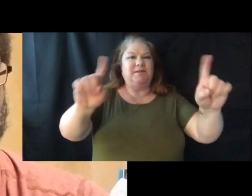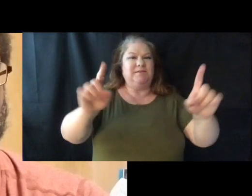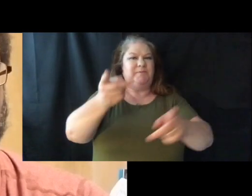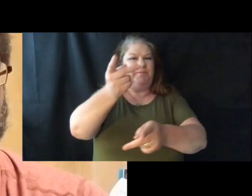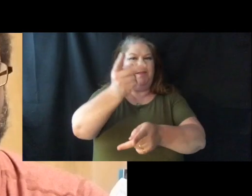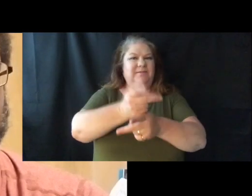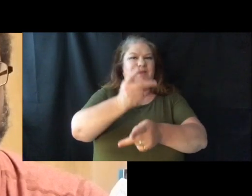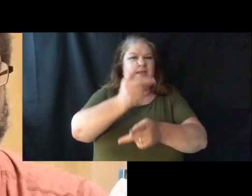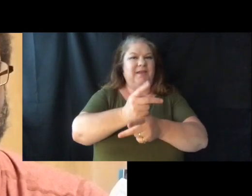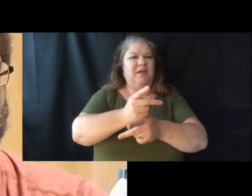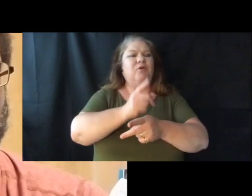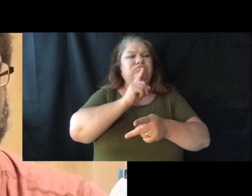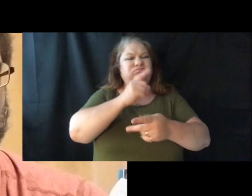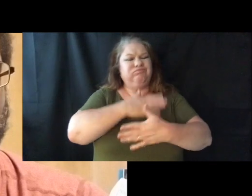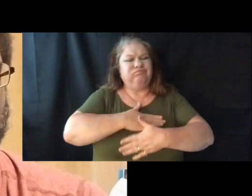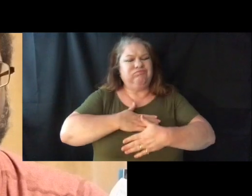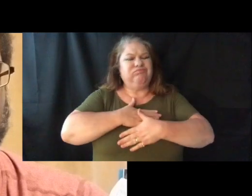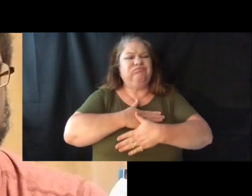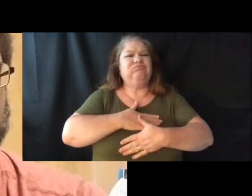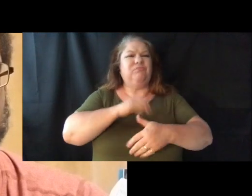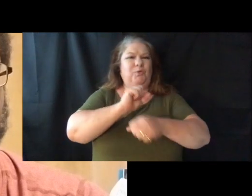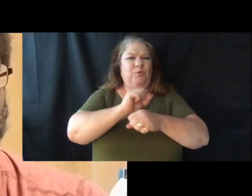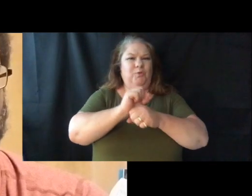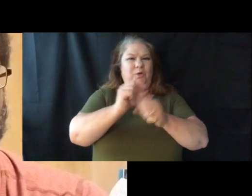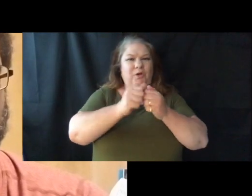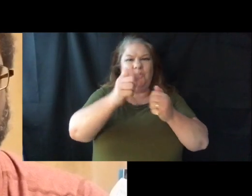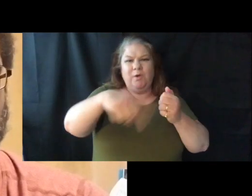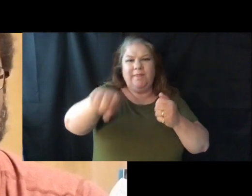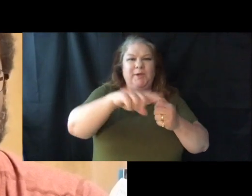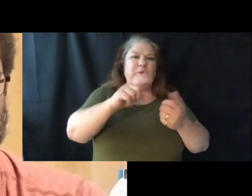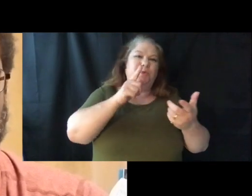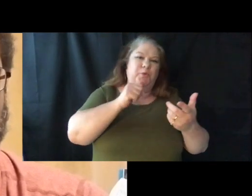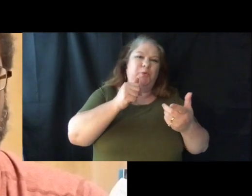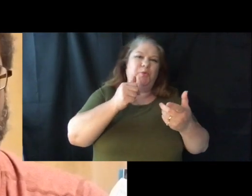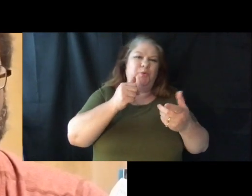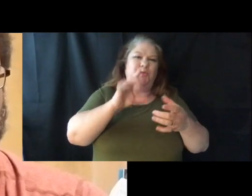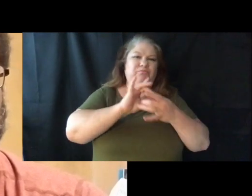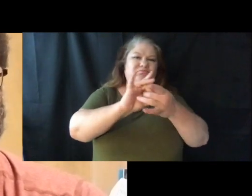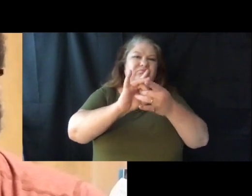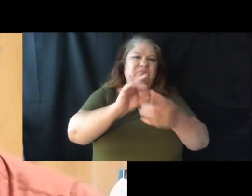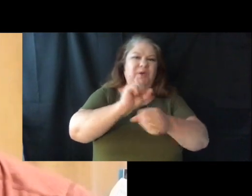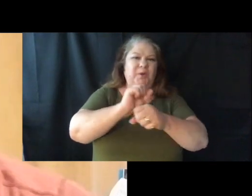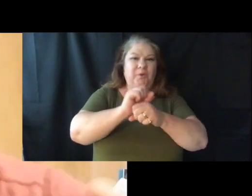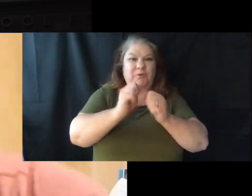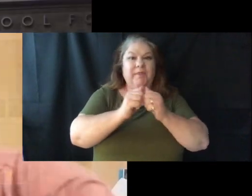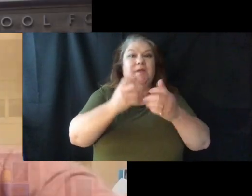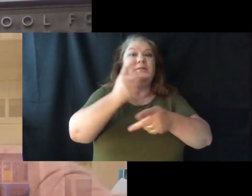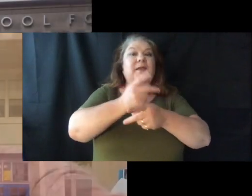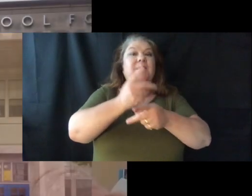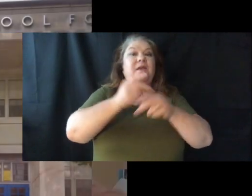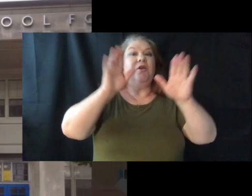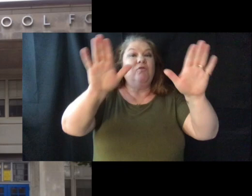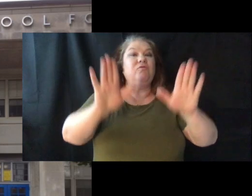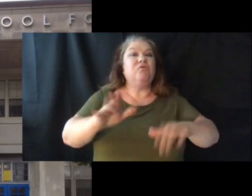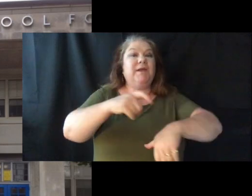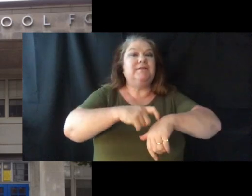a truly a pleasure to work with you all that I did get to work with. Take care and have a great time.